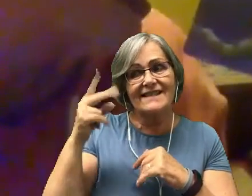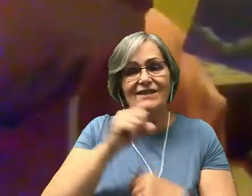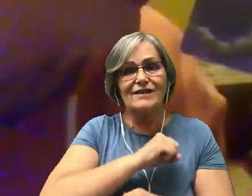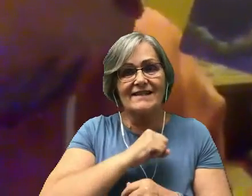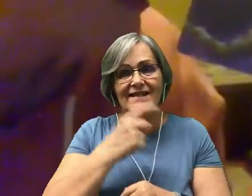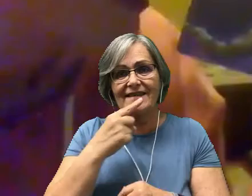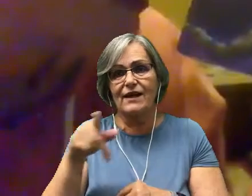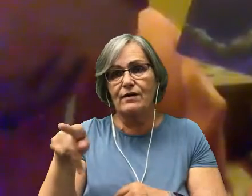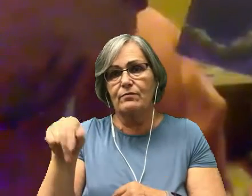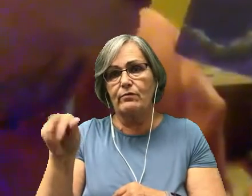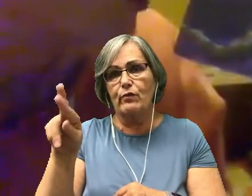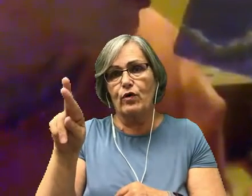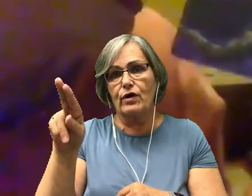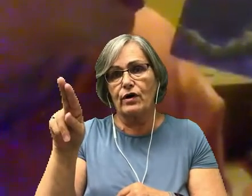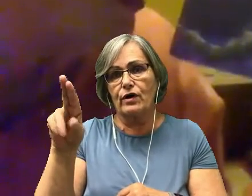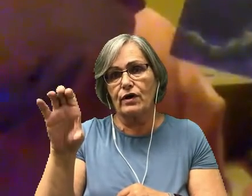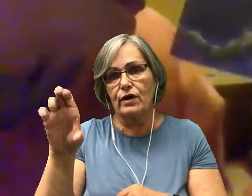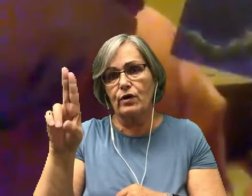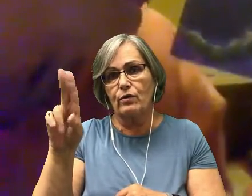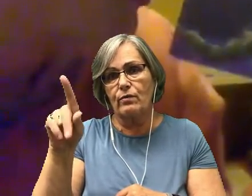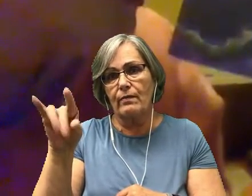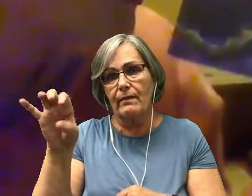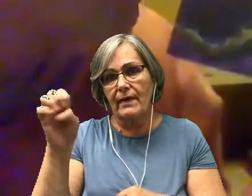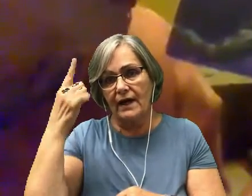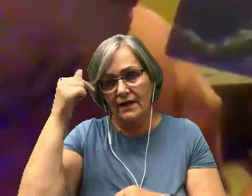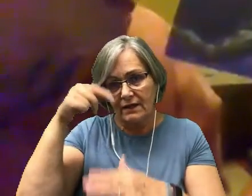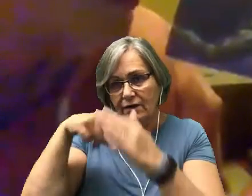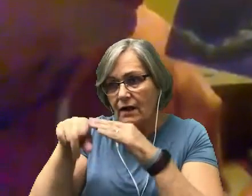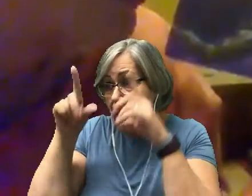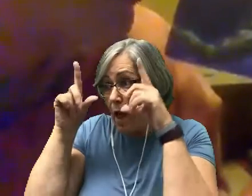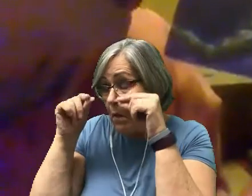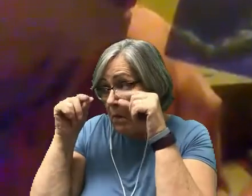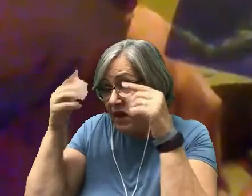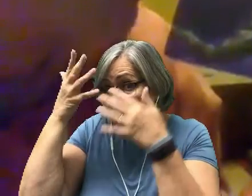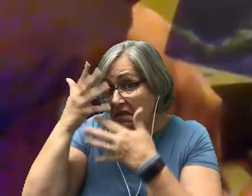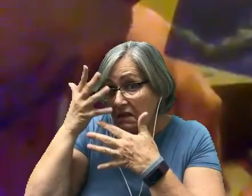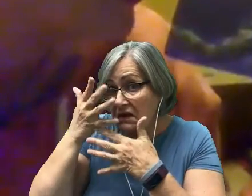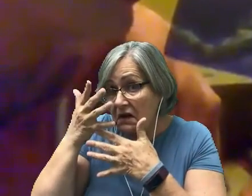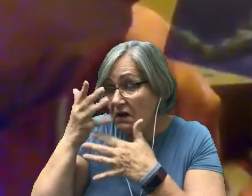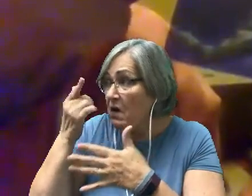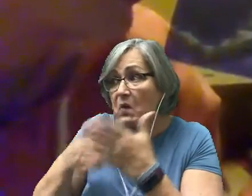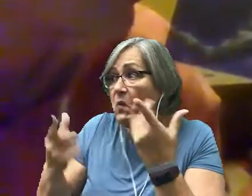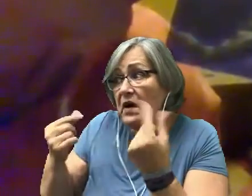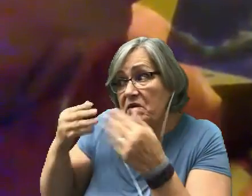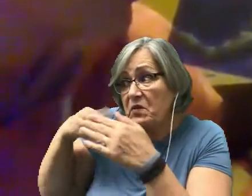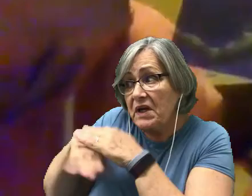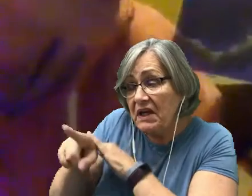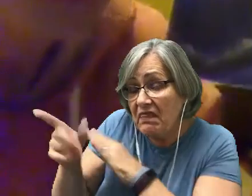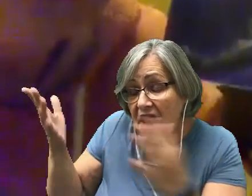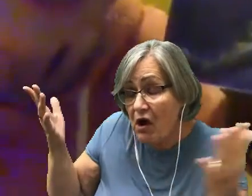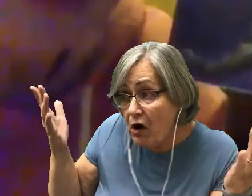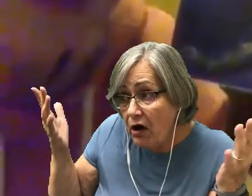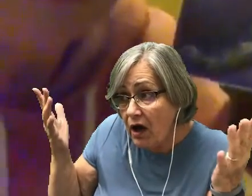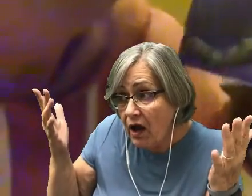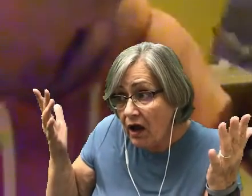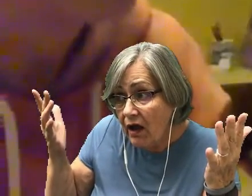are, Sassafras, squealed Porcupine. He poked his spiny head into the log and blinked in the darkness. What you